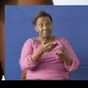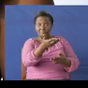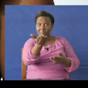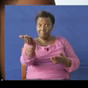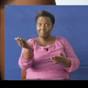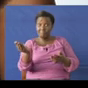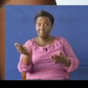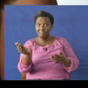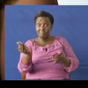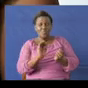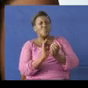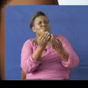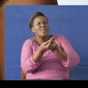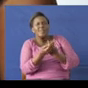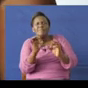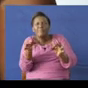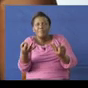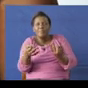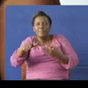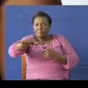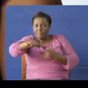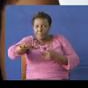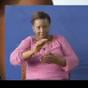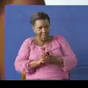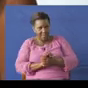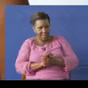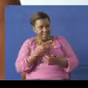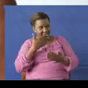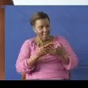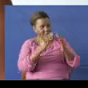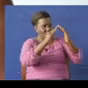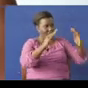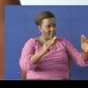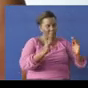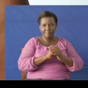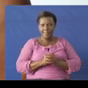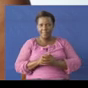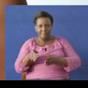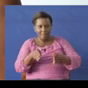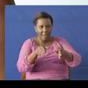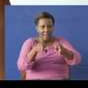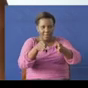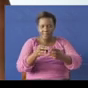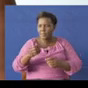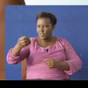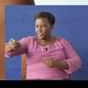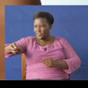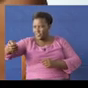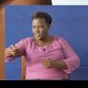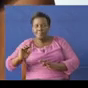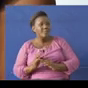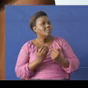you, as a student, protect the environment, both at home, on your street